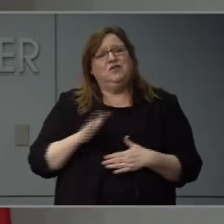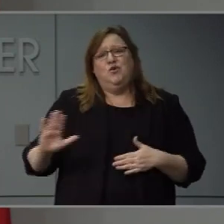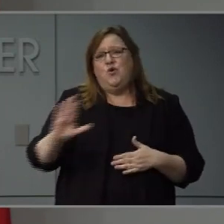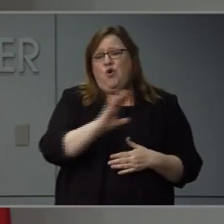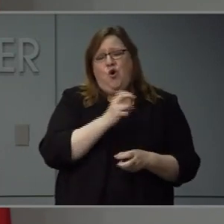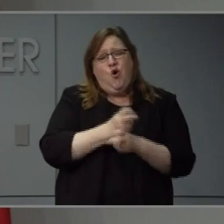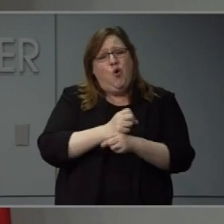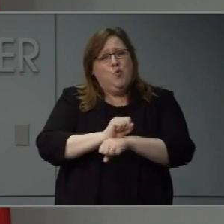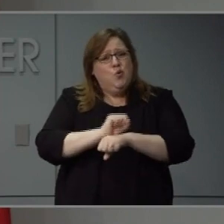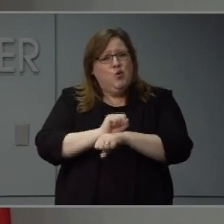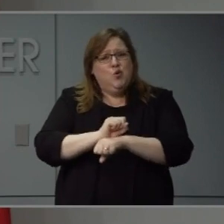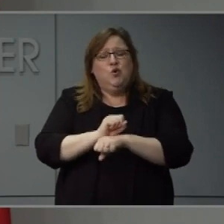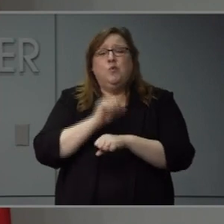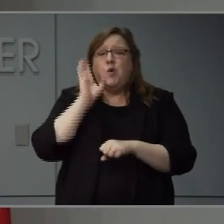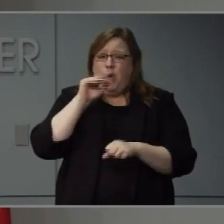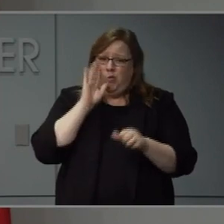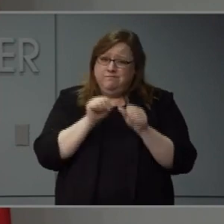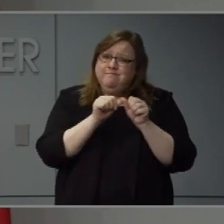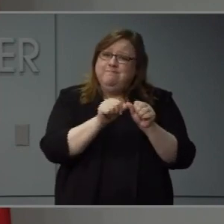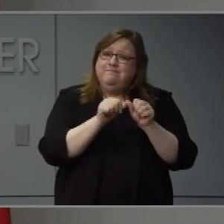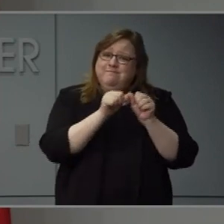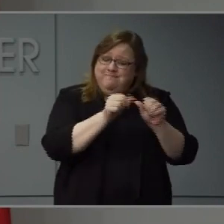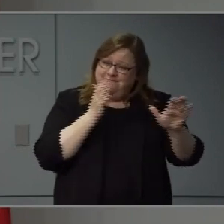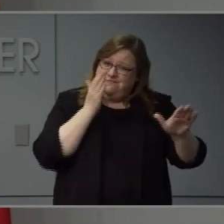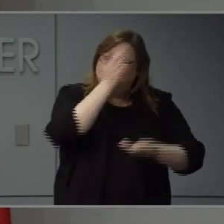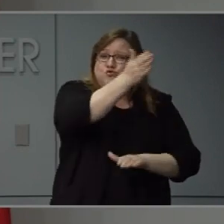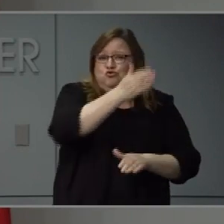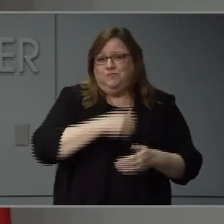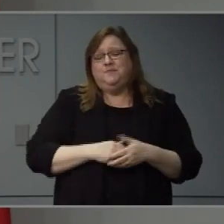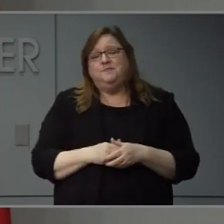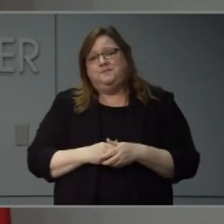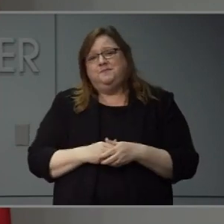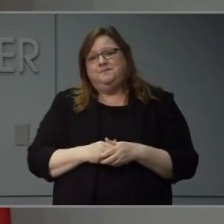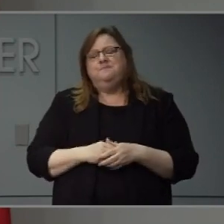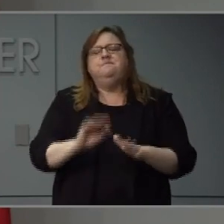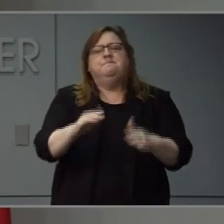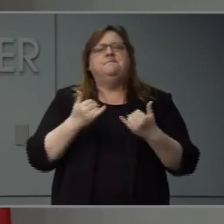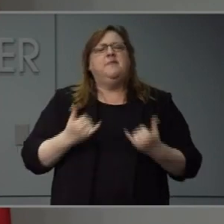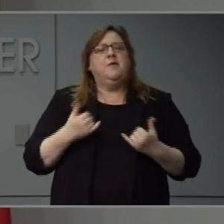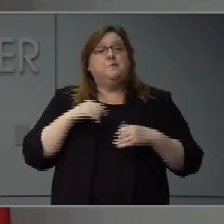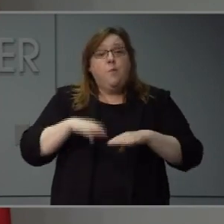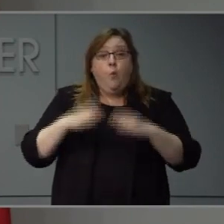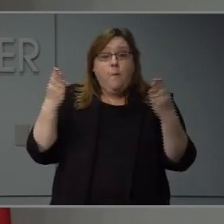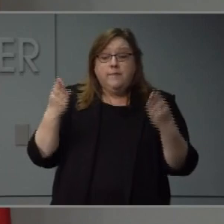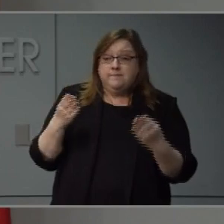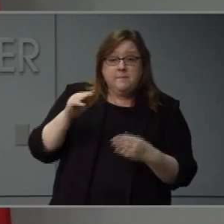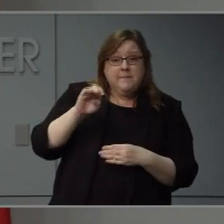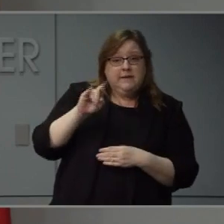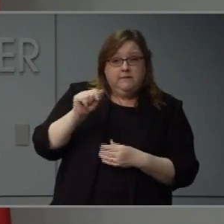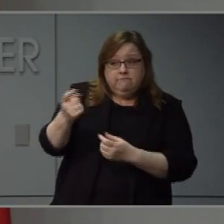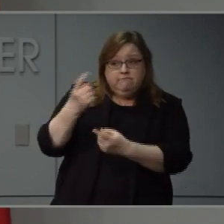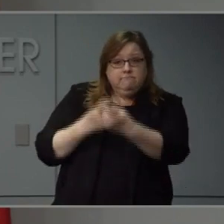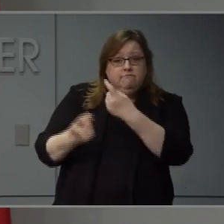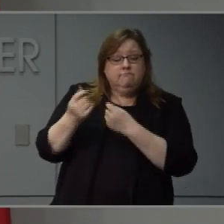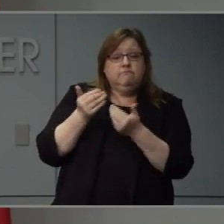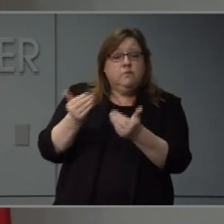continues to go on, and we know will go on into the future. All right, with that, we will open for questions.